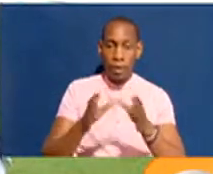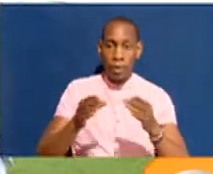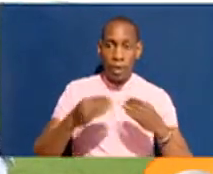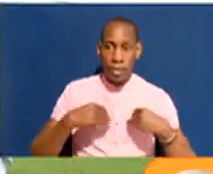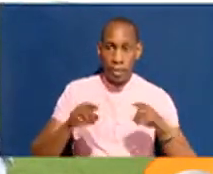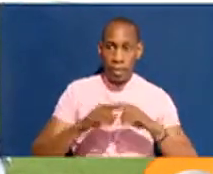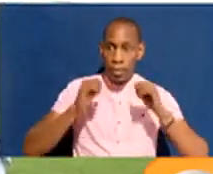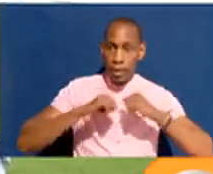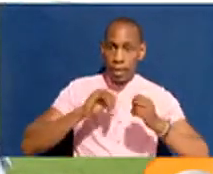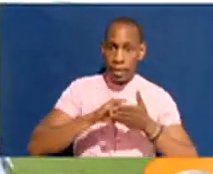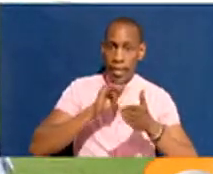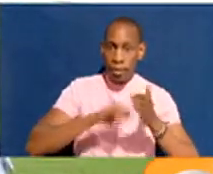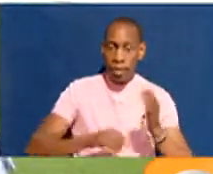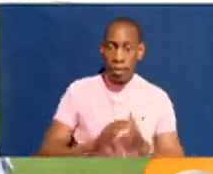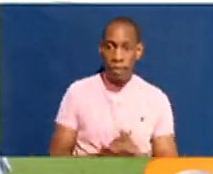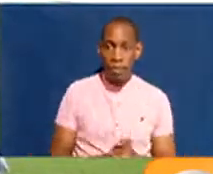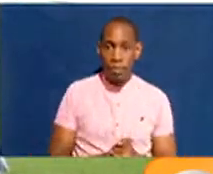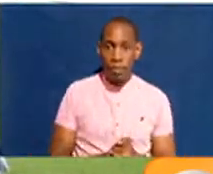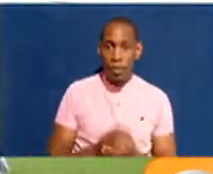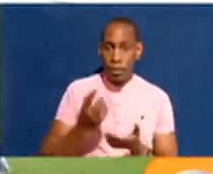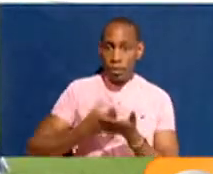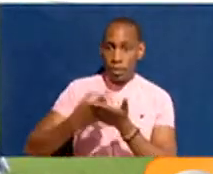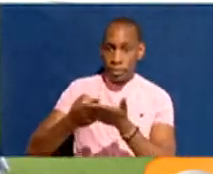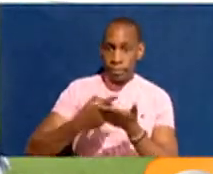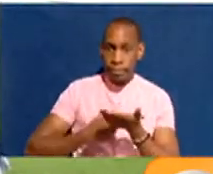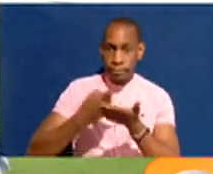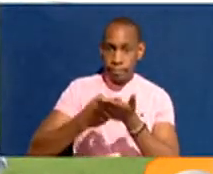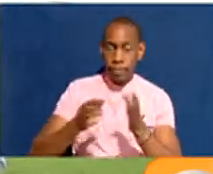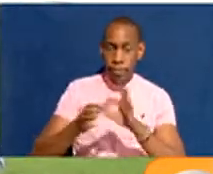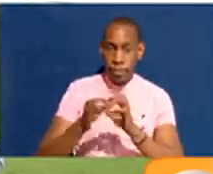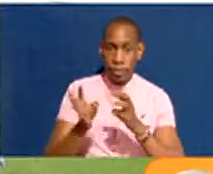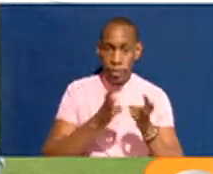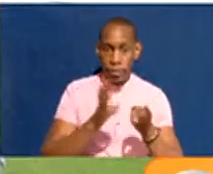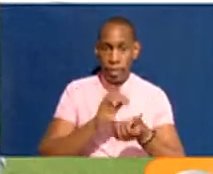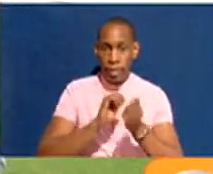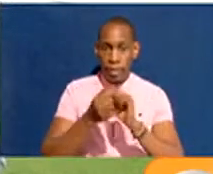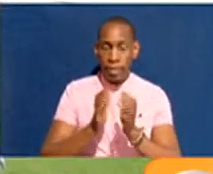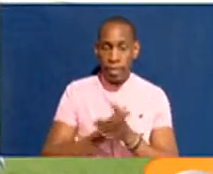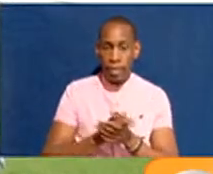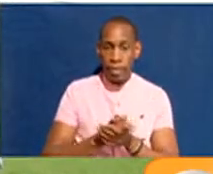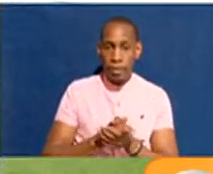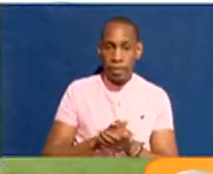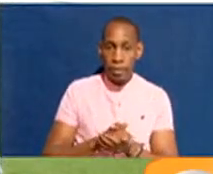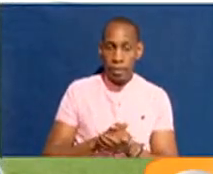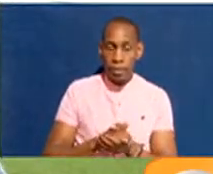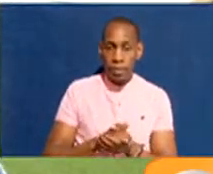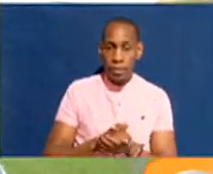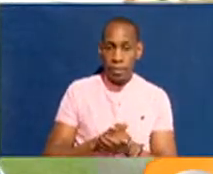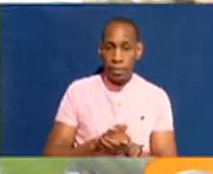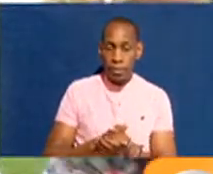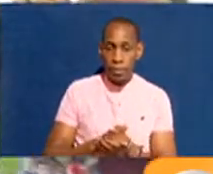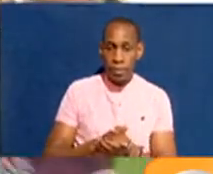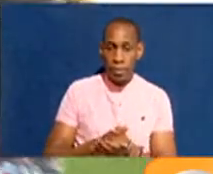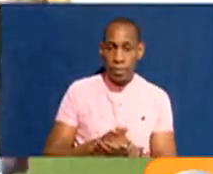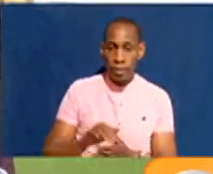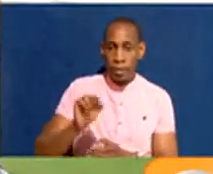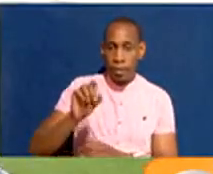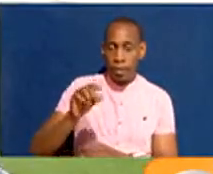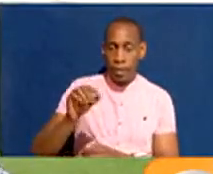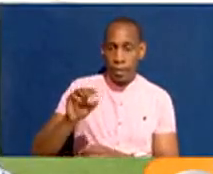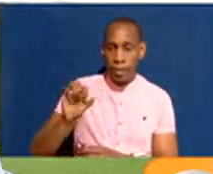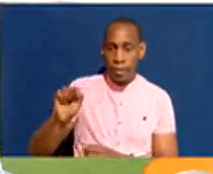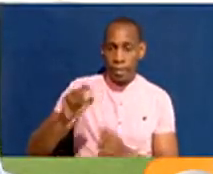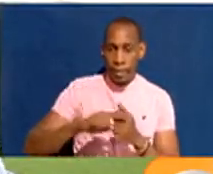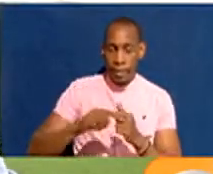was agreed that we'll have discussions around this in SB 56 that happened in Bonn